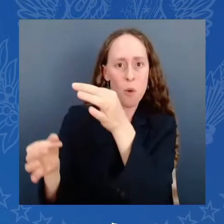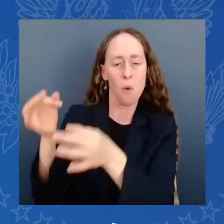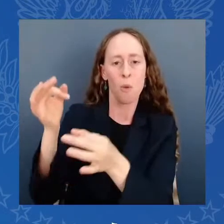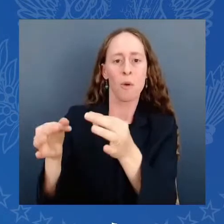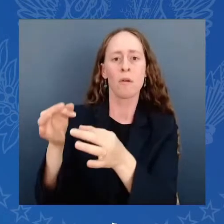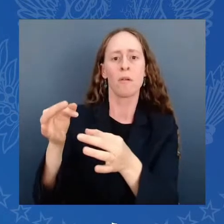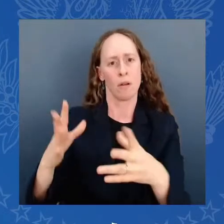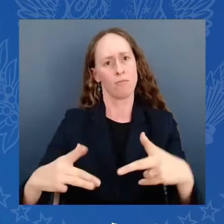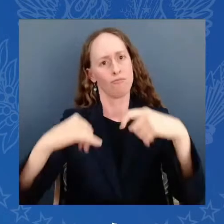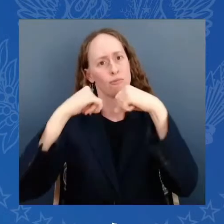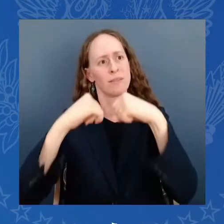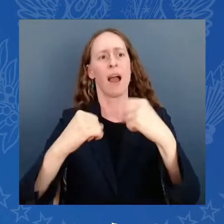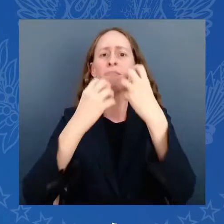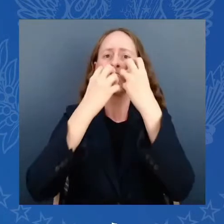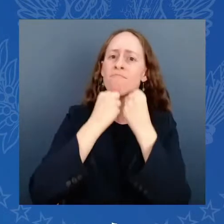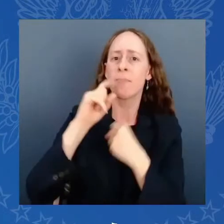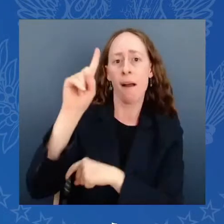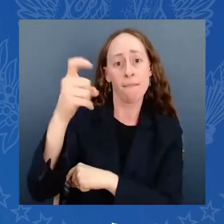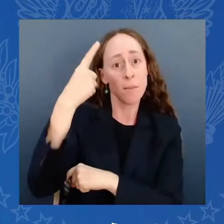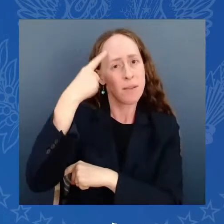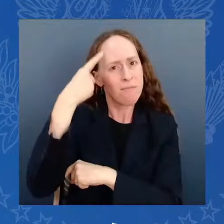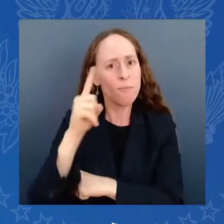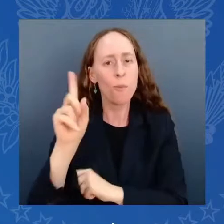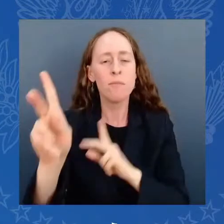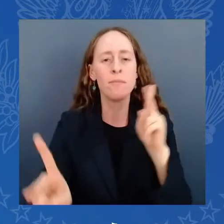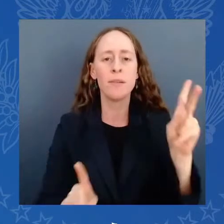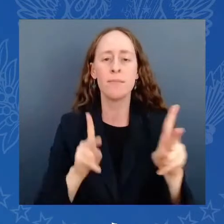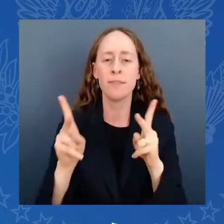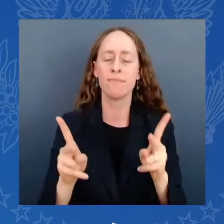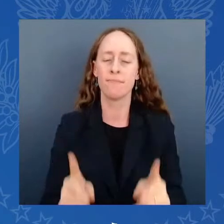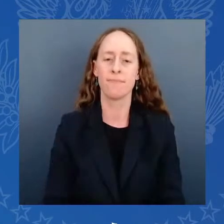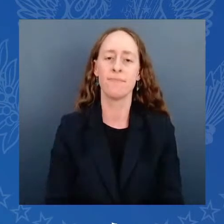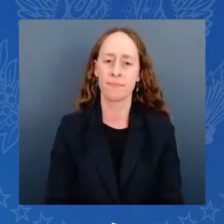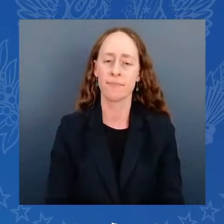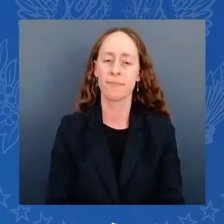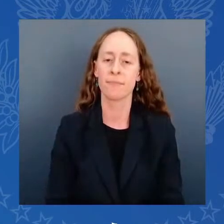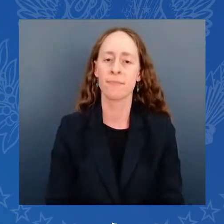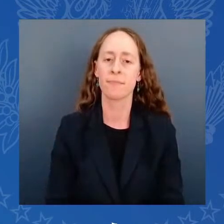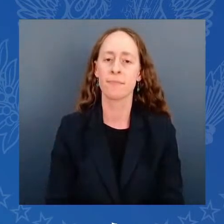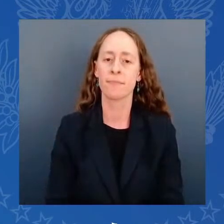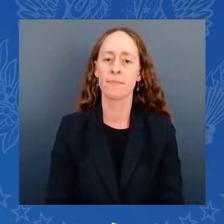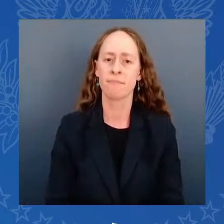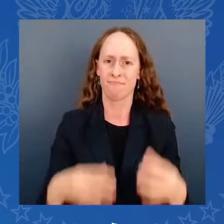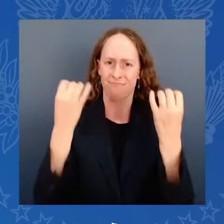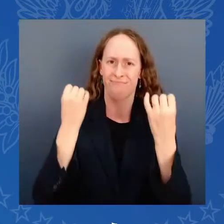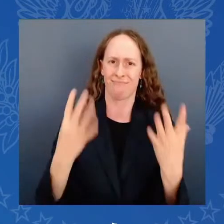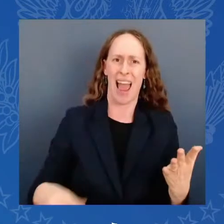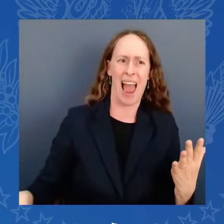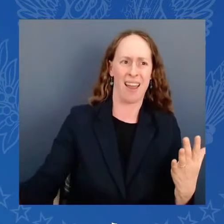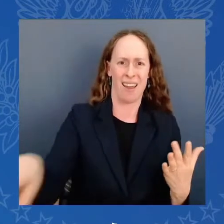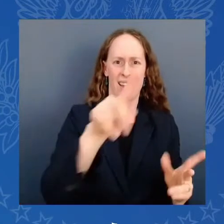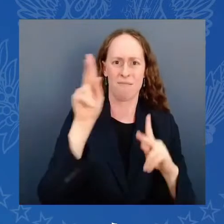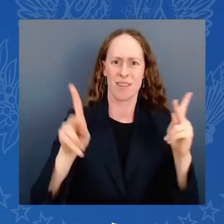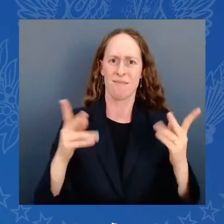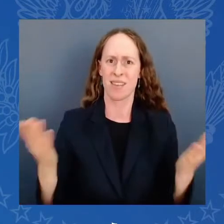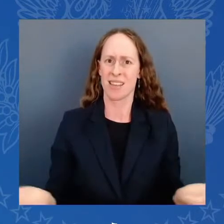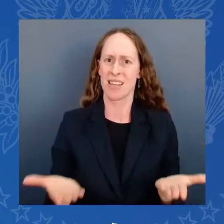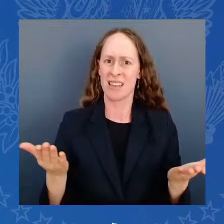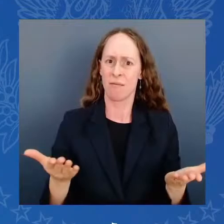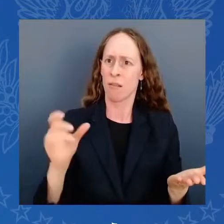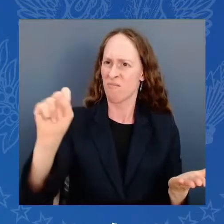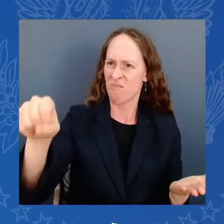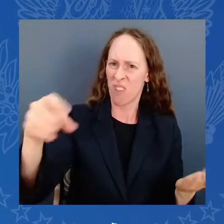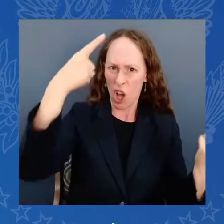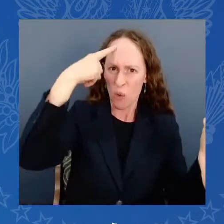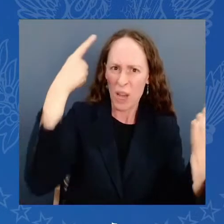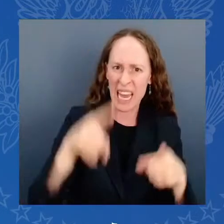sense reforms that a vast majority of the American people support, as well as leading constitutional law scholars, progressives, and